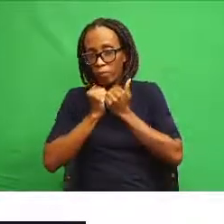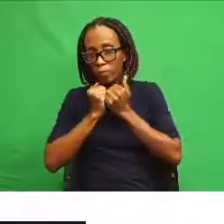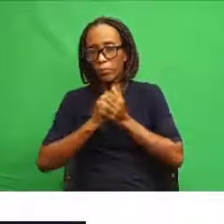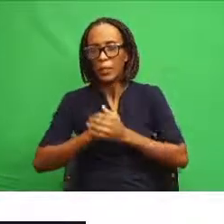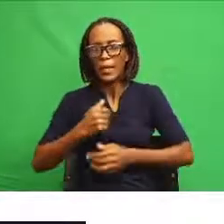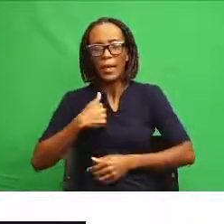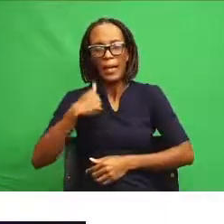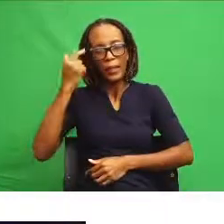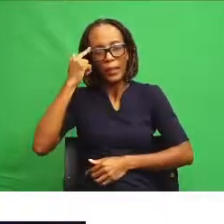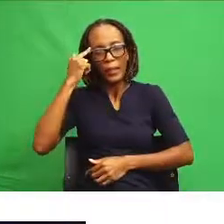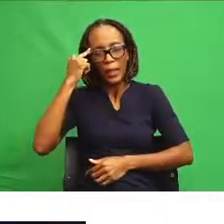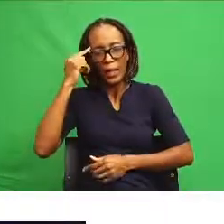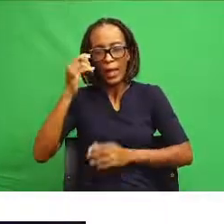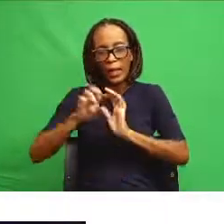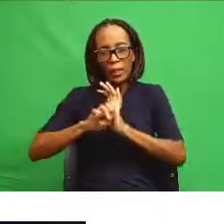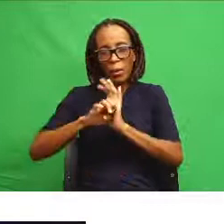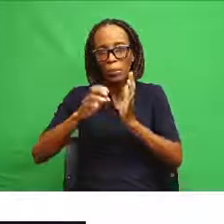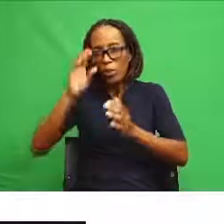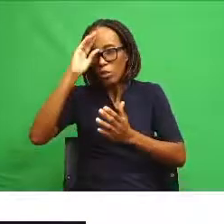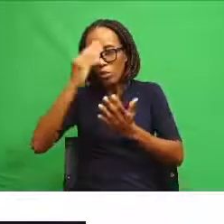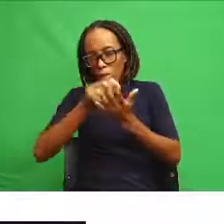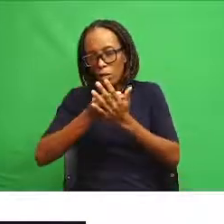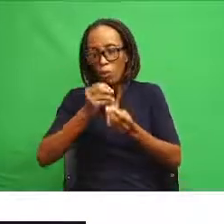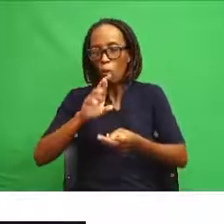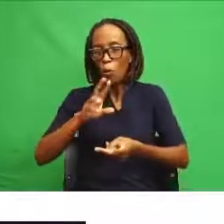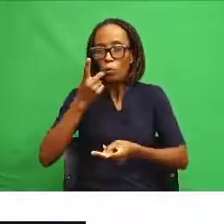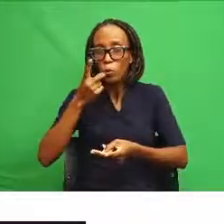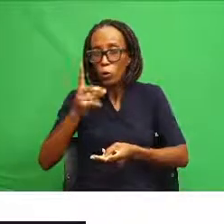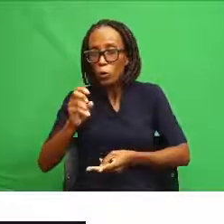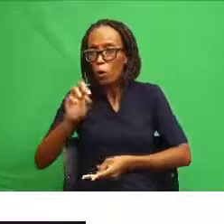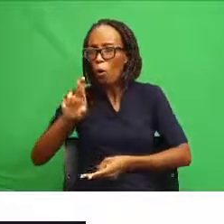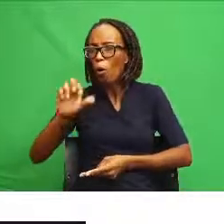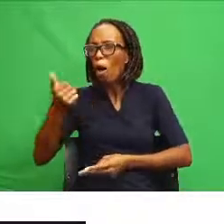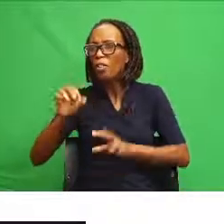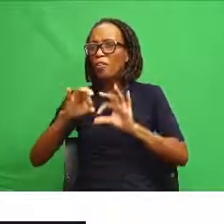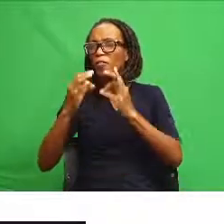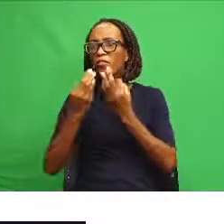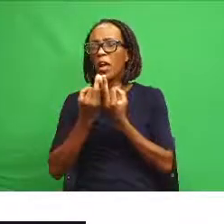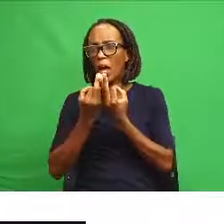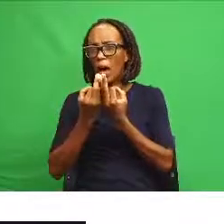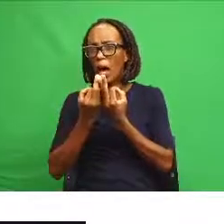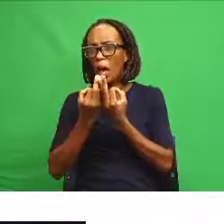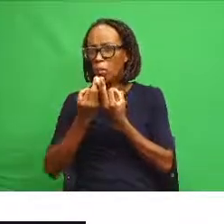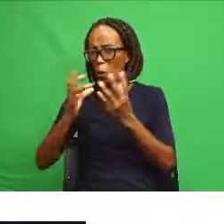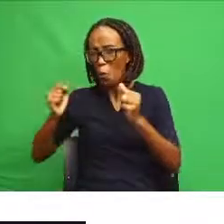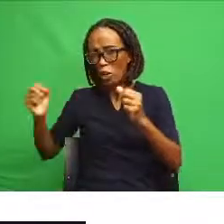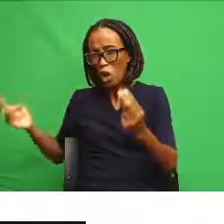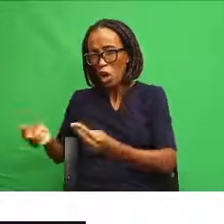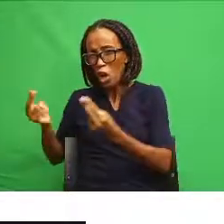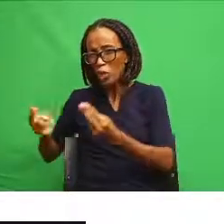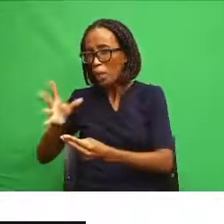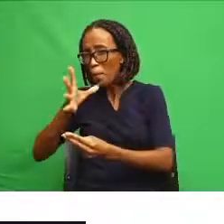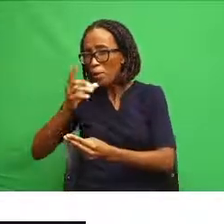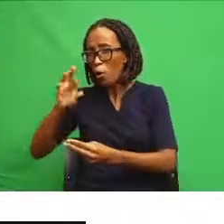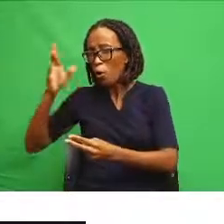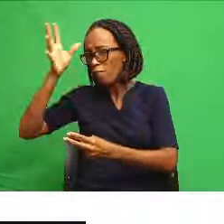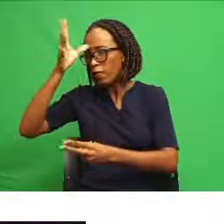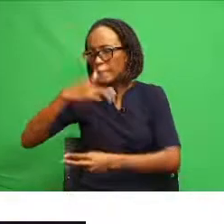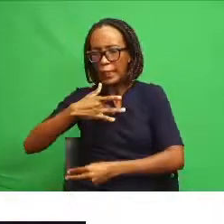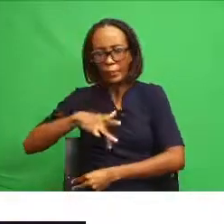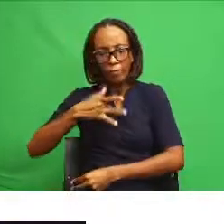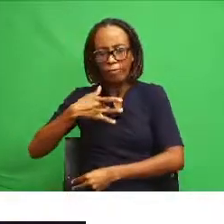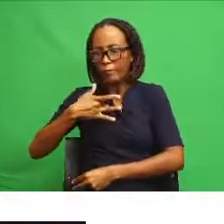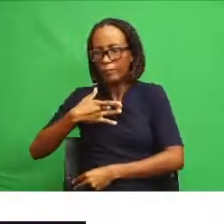to imagine that any son, daughter, or other relative will want to harm their elderly mother or father.